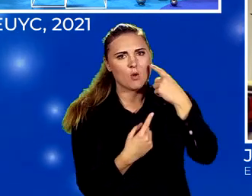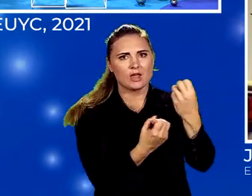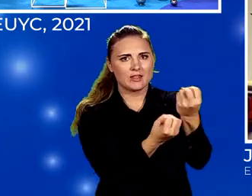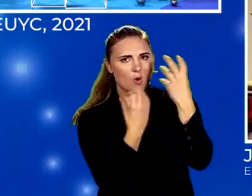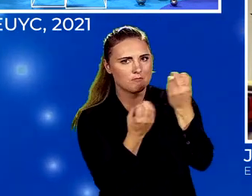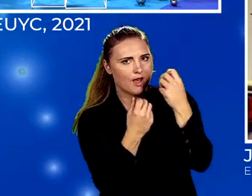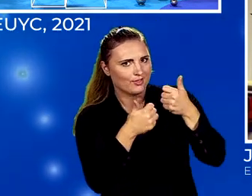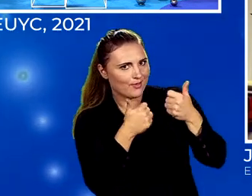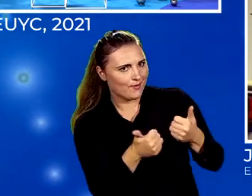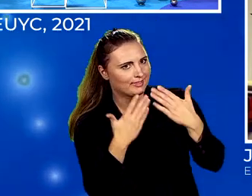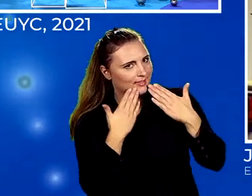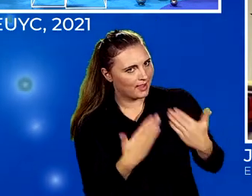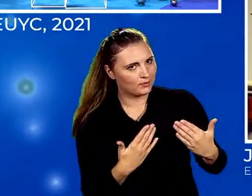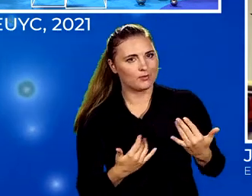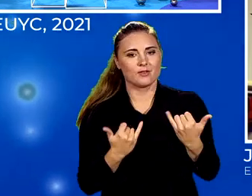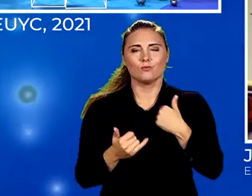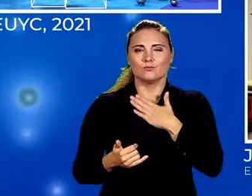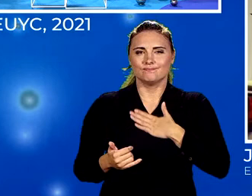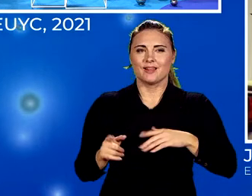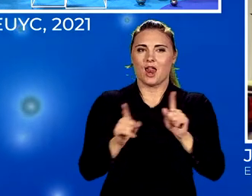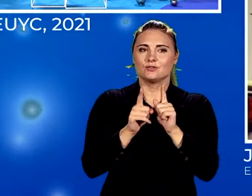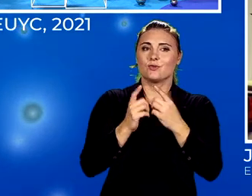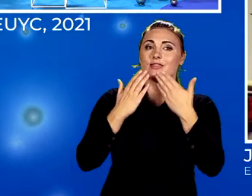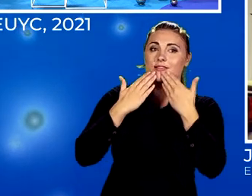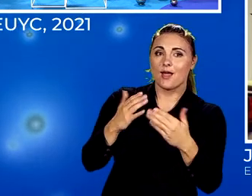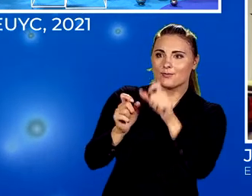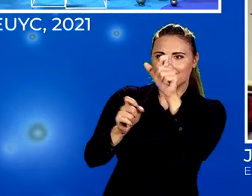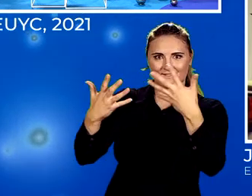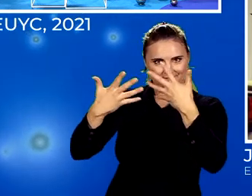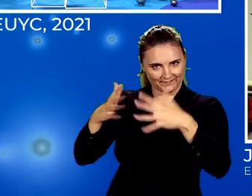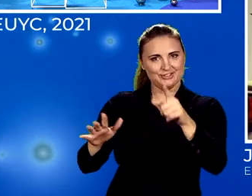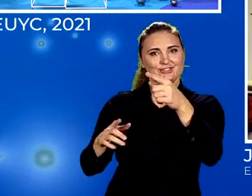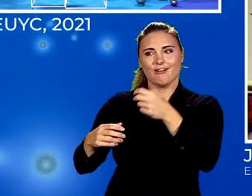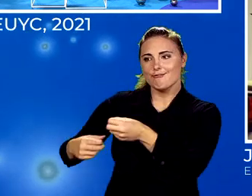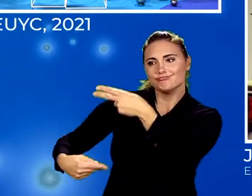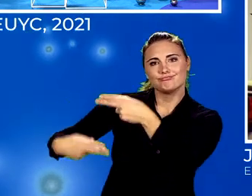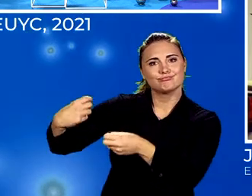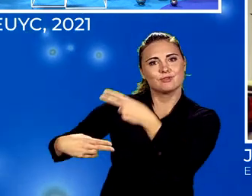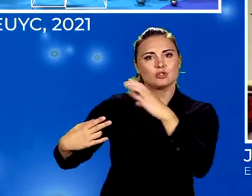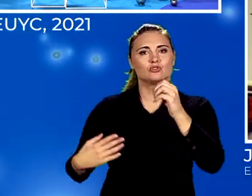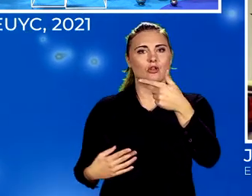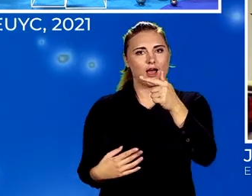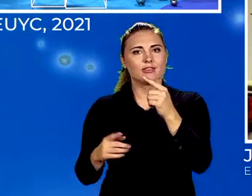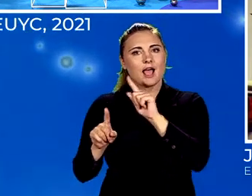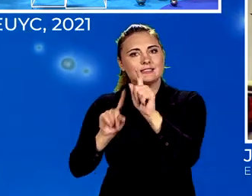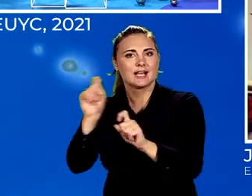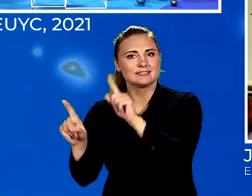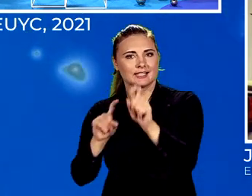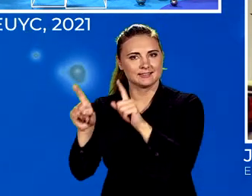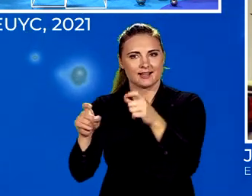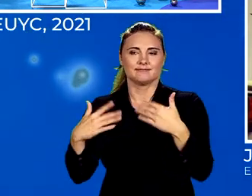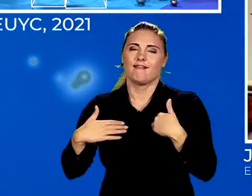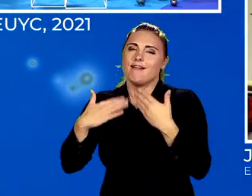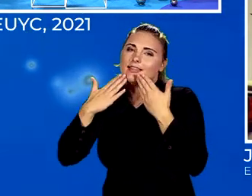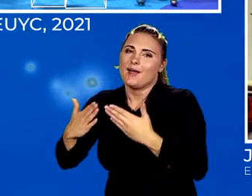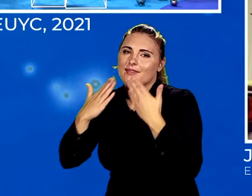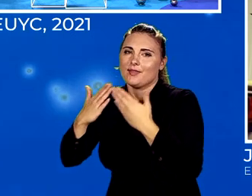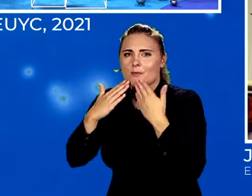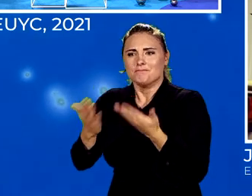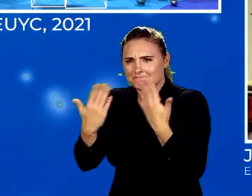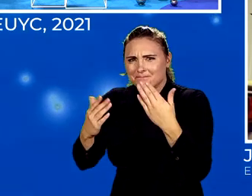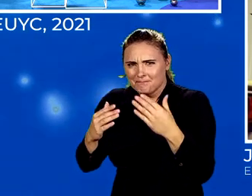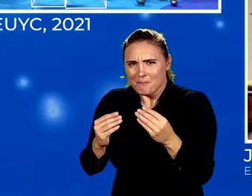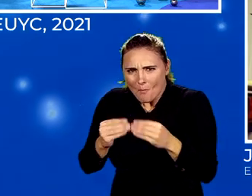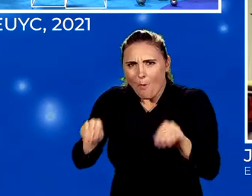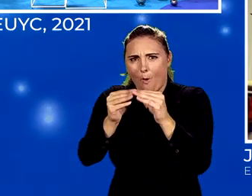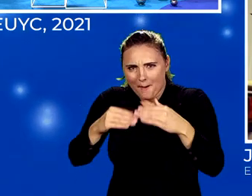the next speaker, I would like to thank the people who already asked some questions in the chat. Please do so. For the other ones, please ask your questions throughout